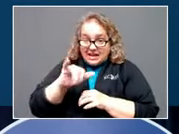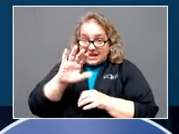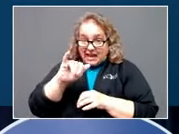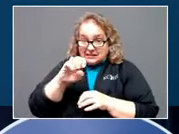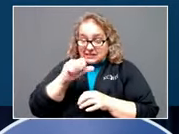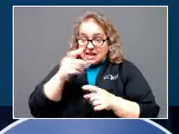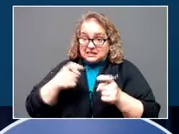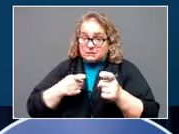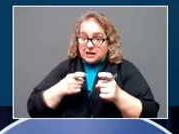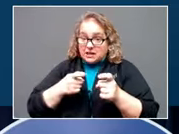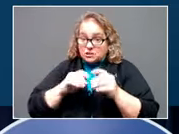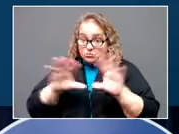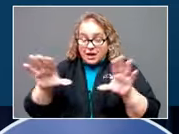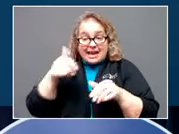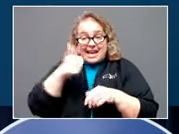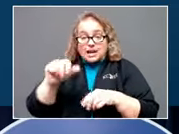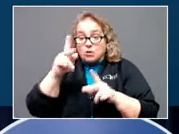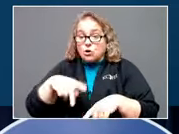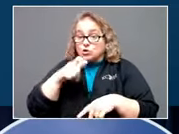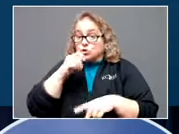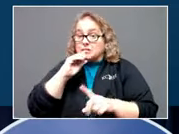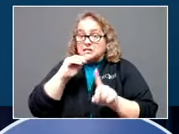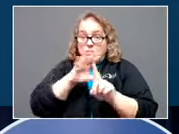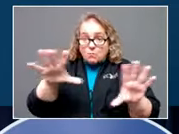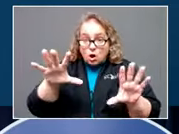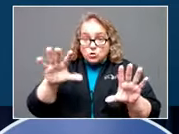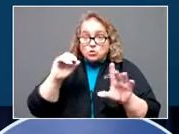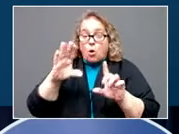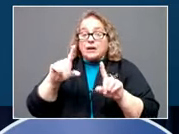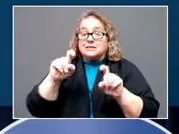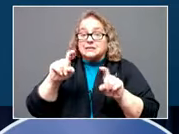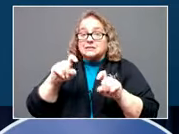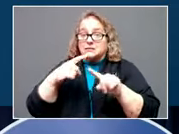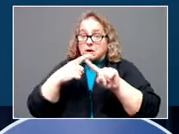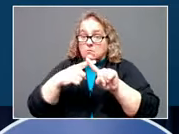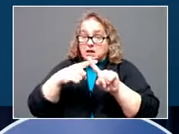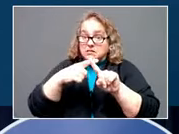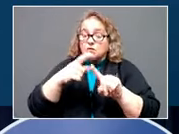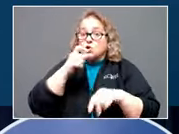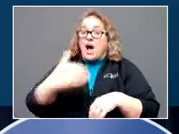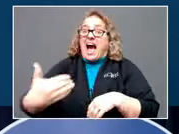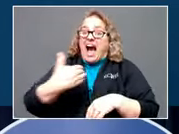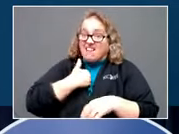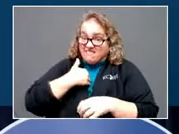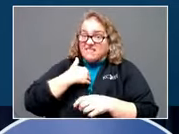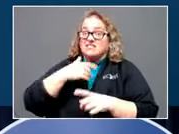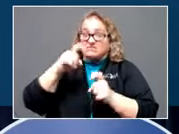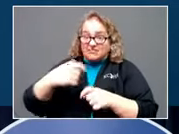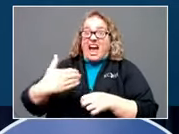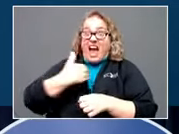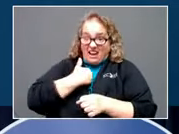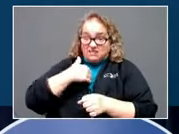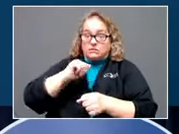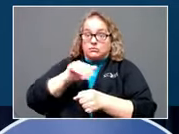test positive or who are exposed, many aren't even contacting their local public health department,